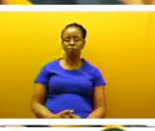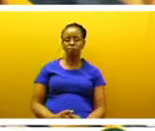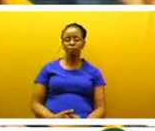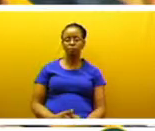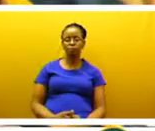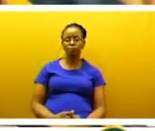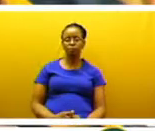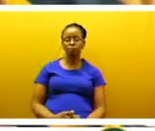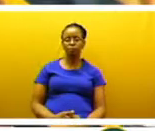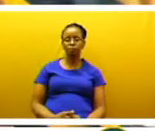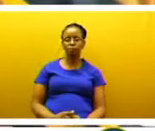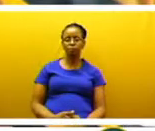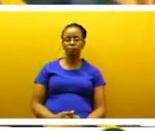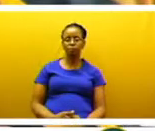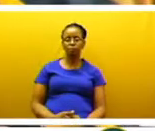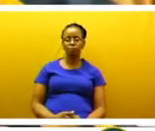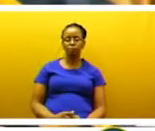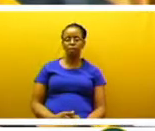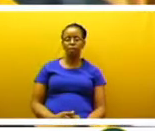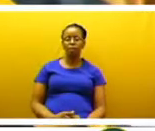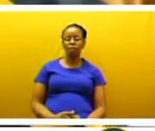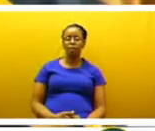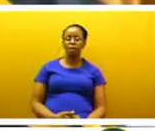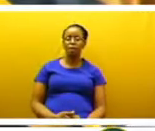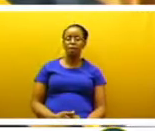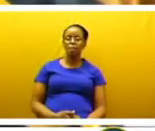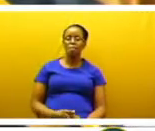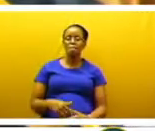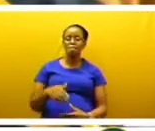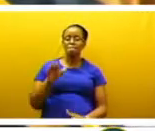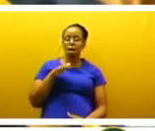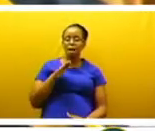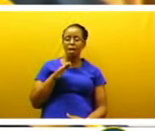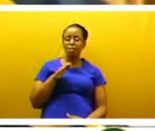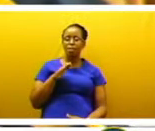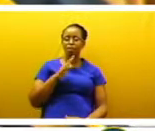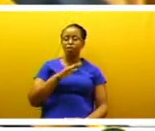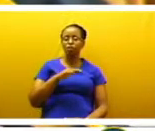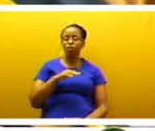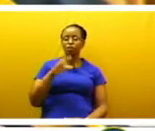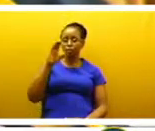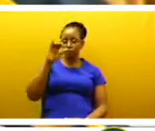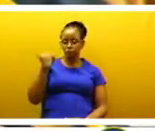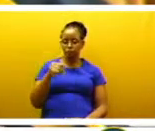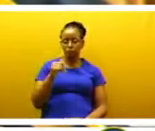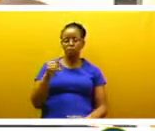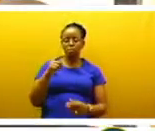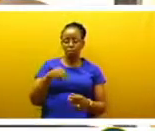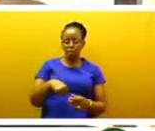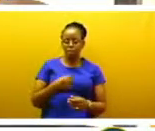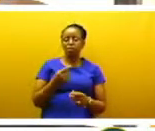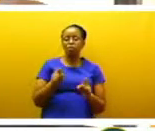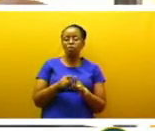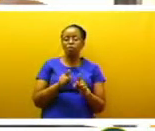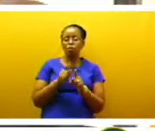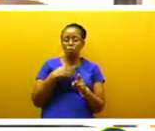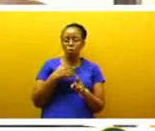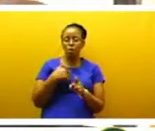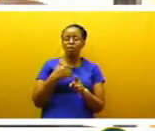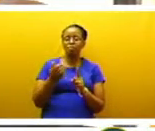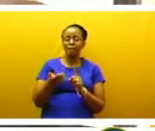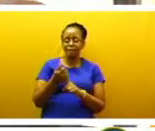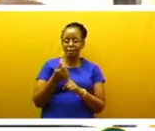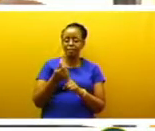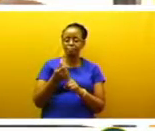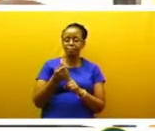Madam Chief Justice, I also rise to take or to request a clarification. The court was